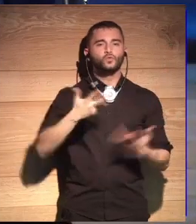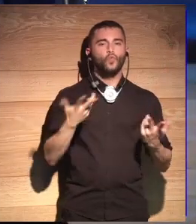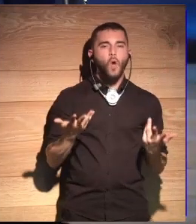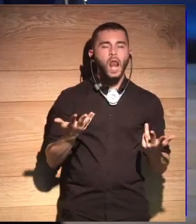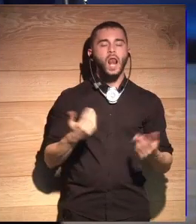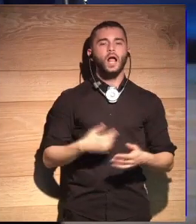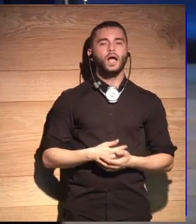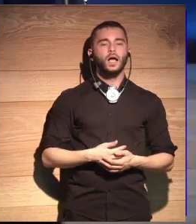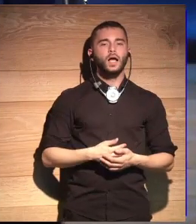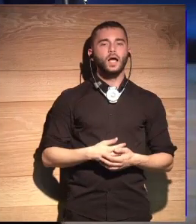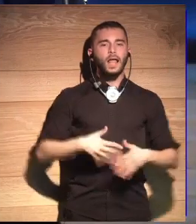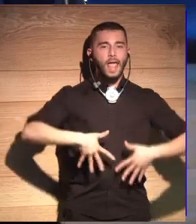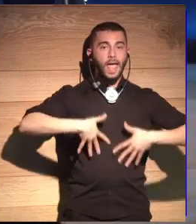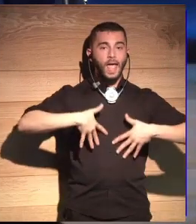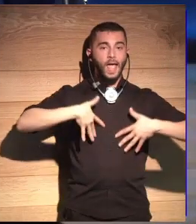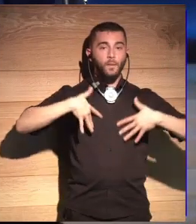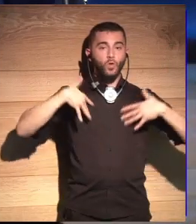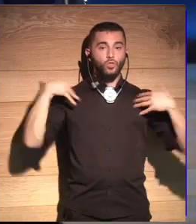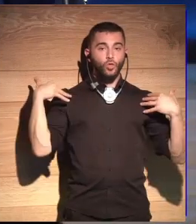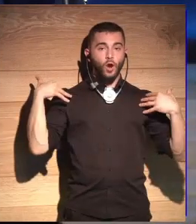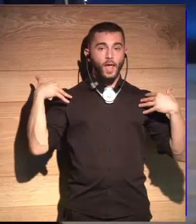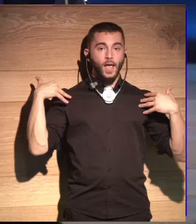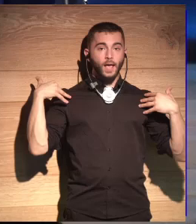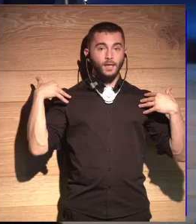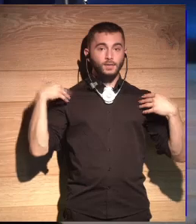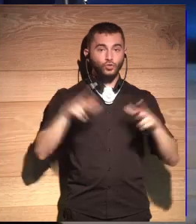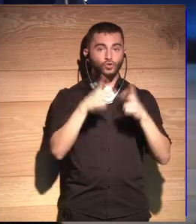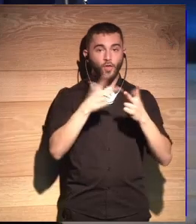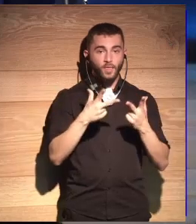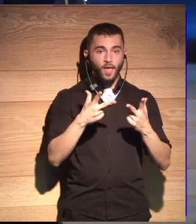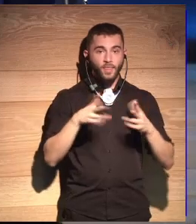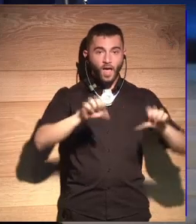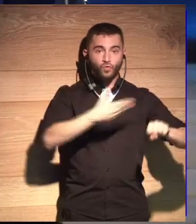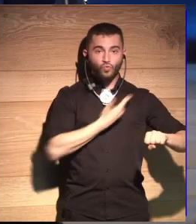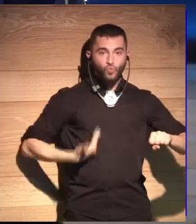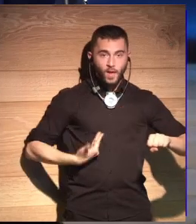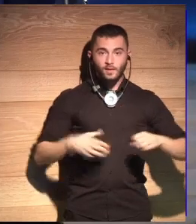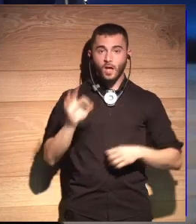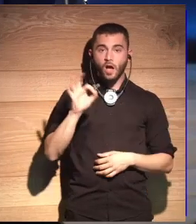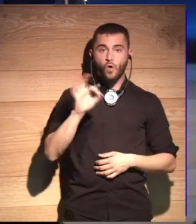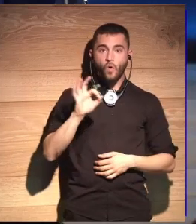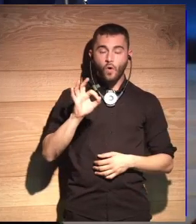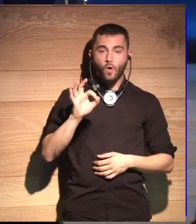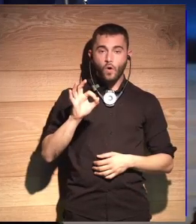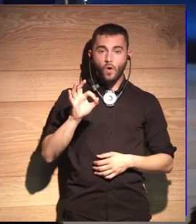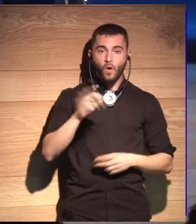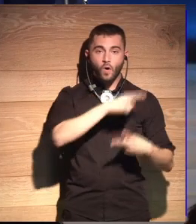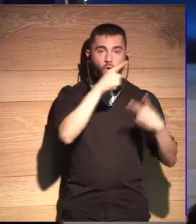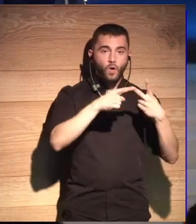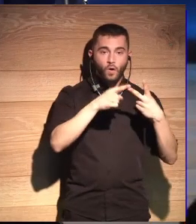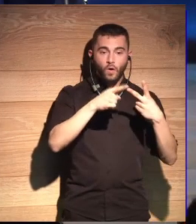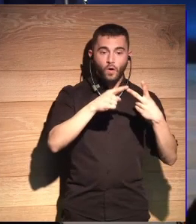more dangerous, that emotions are getting hold of